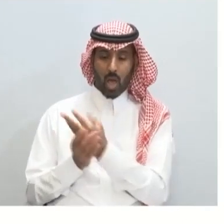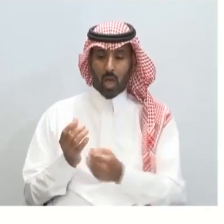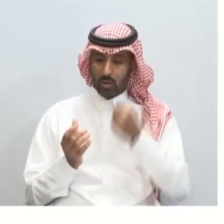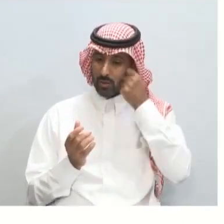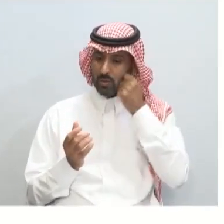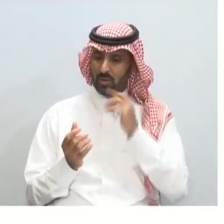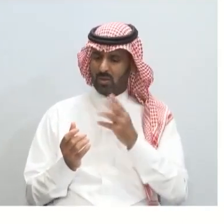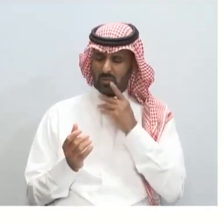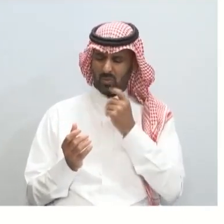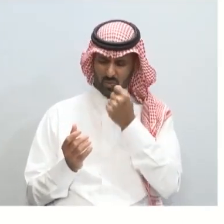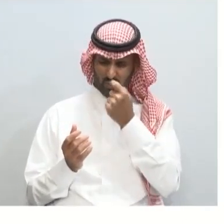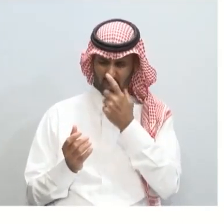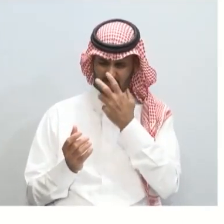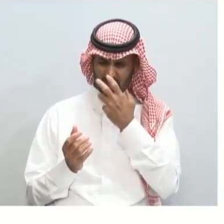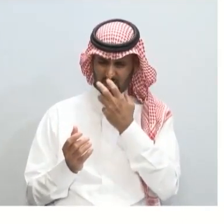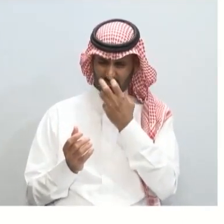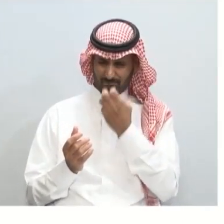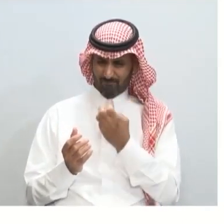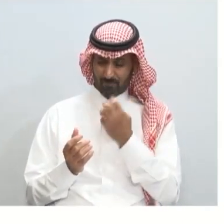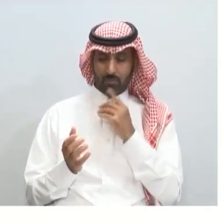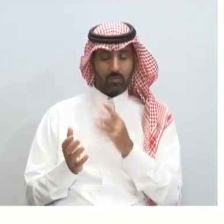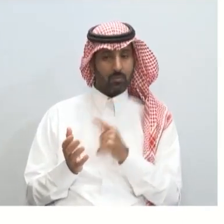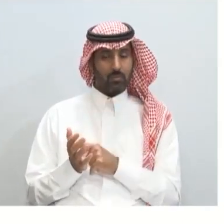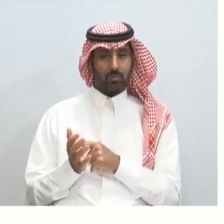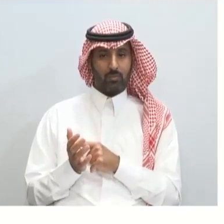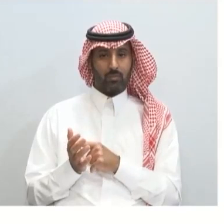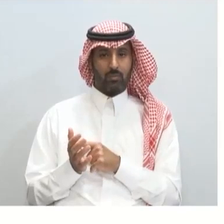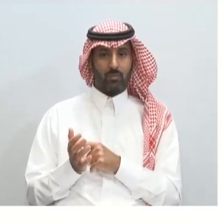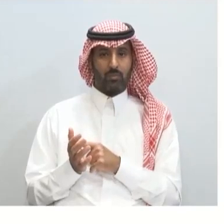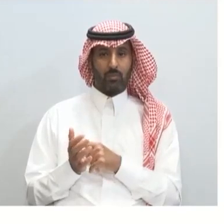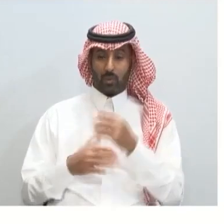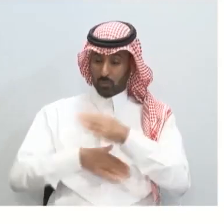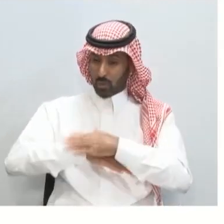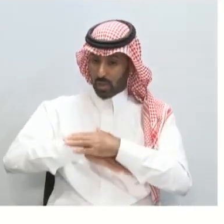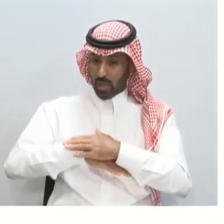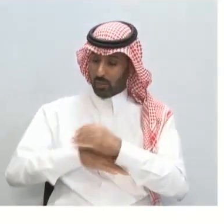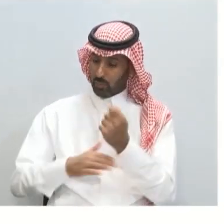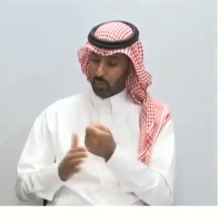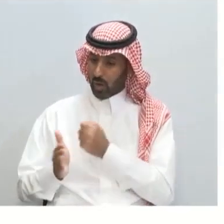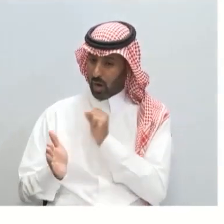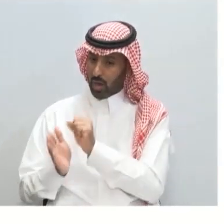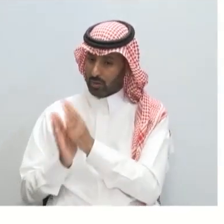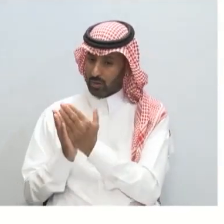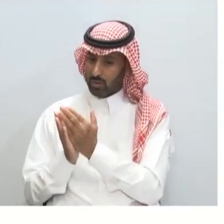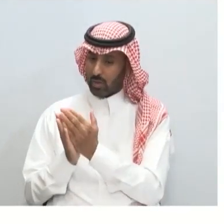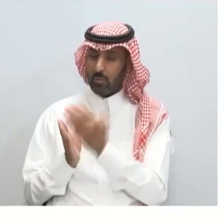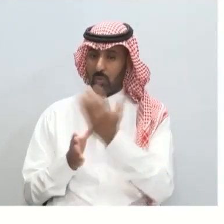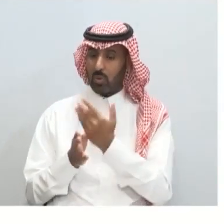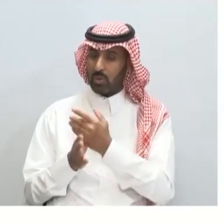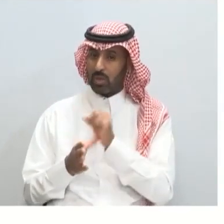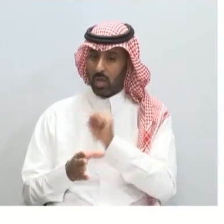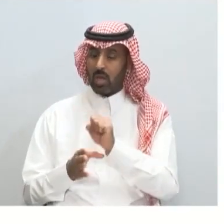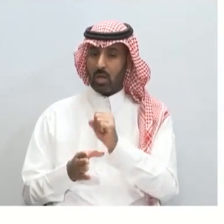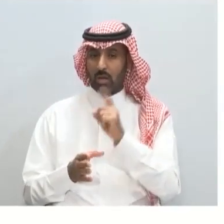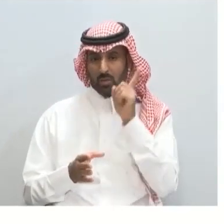lately is it ethical to read someone's private journals of course not but maybe because her mother she